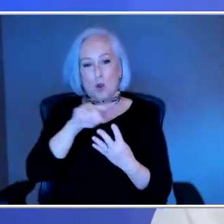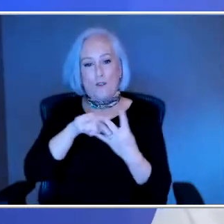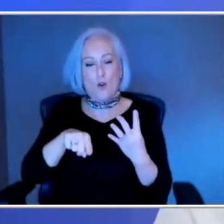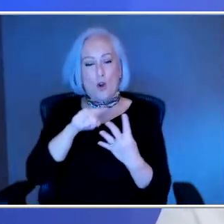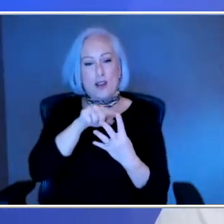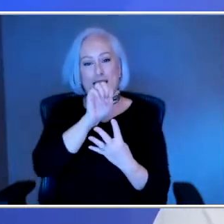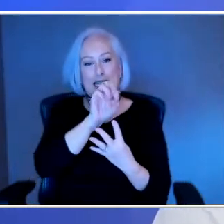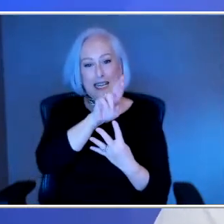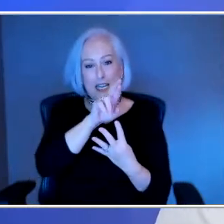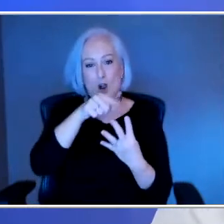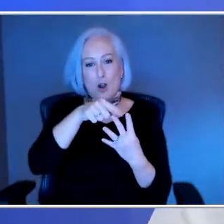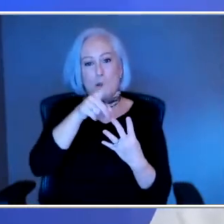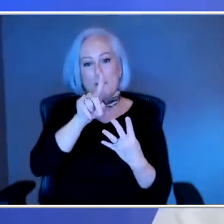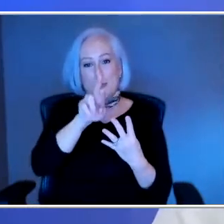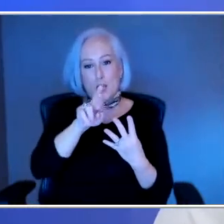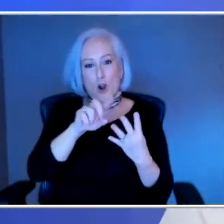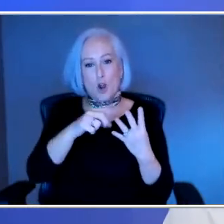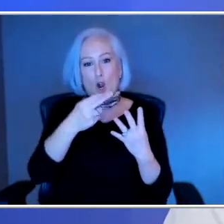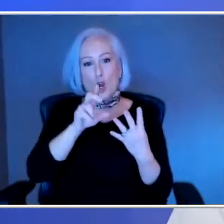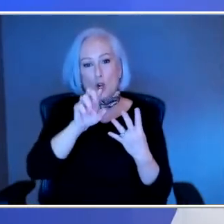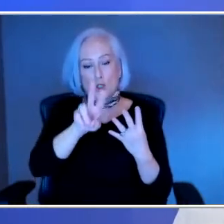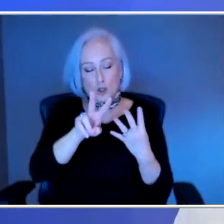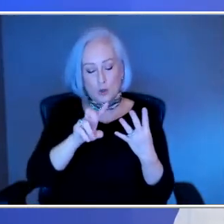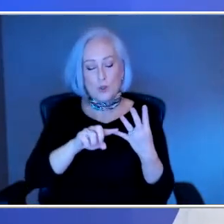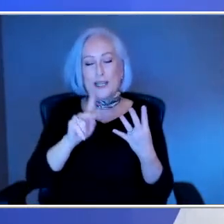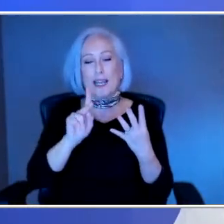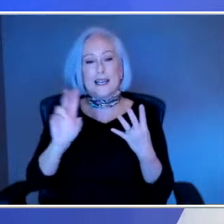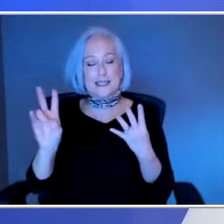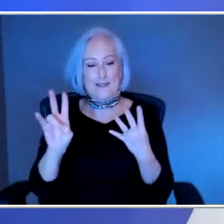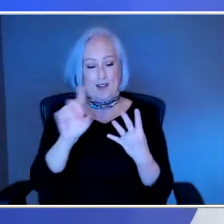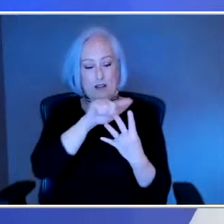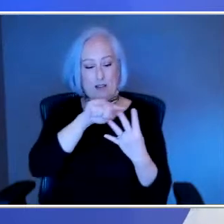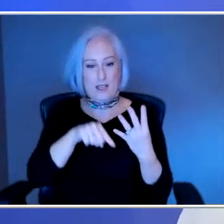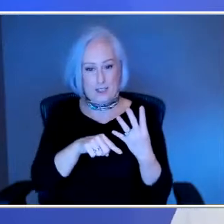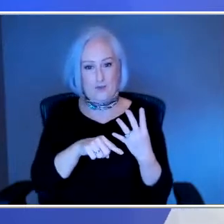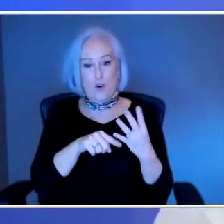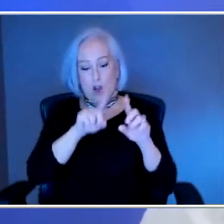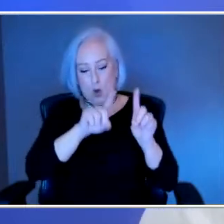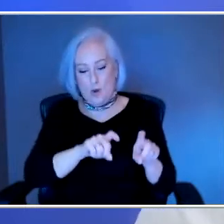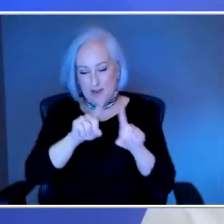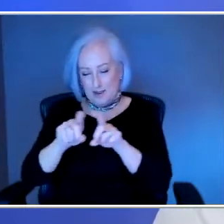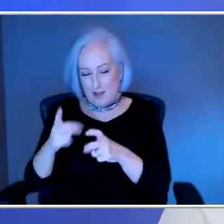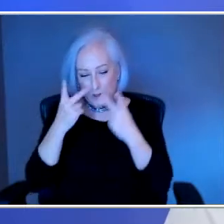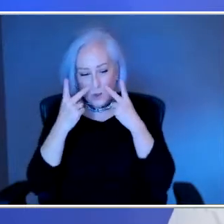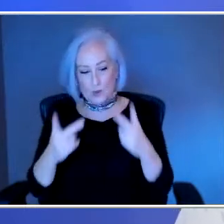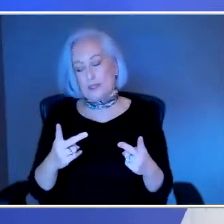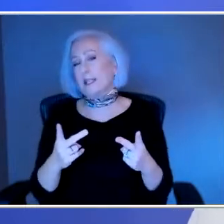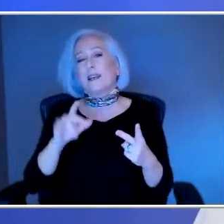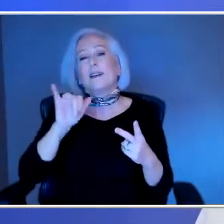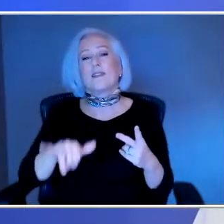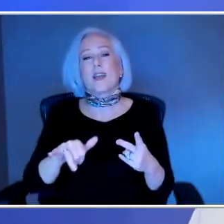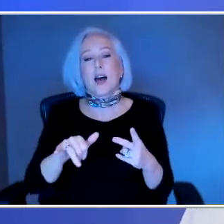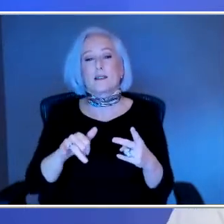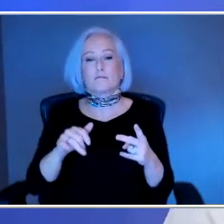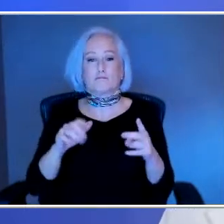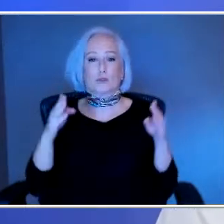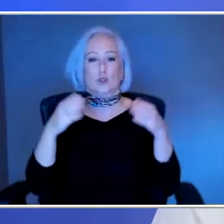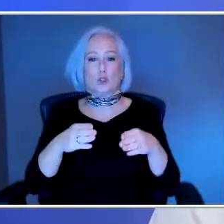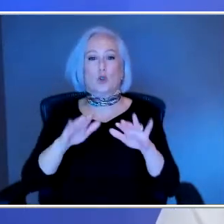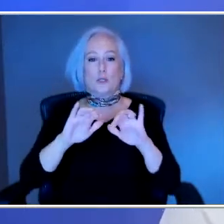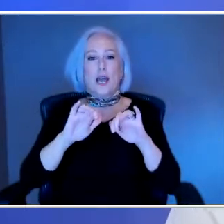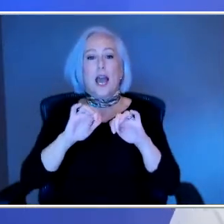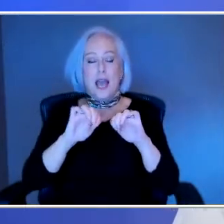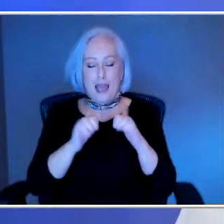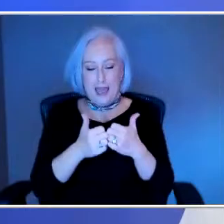and Ki67. And as we've been talking this whole time, it does dictate how treatment and prognosis happens with the patients after